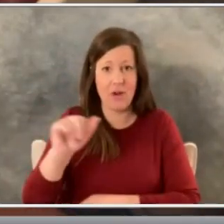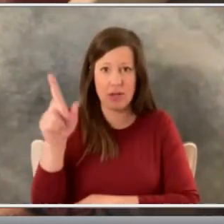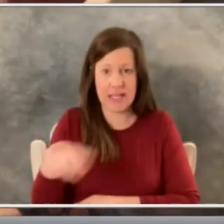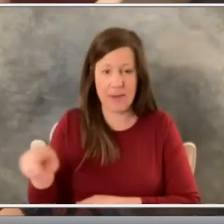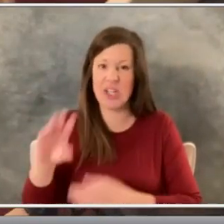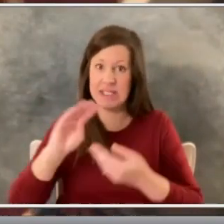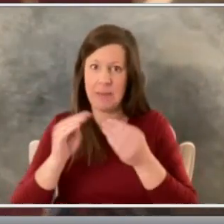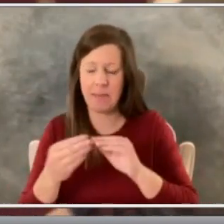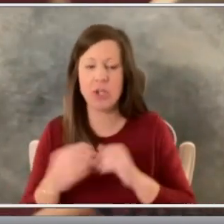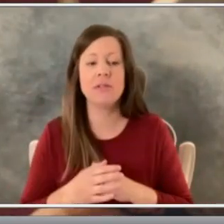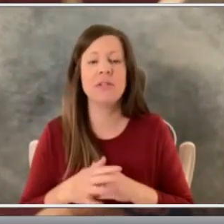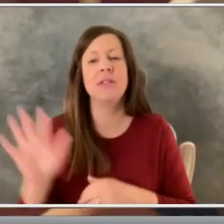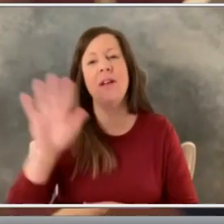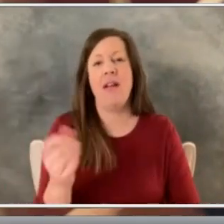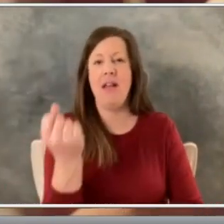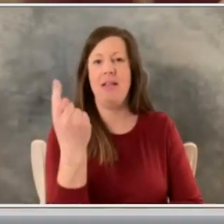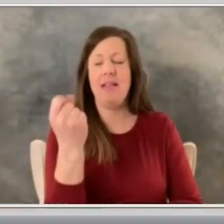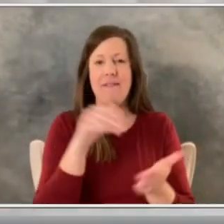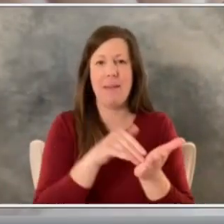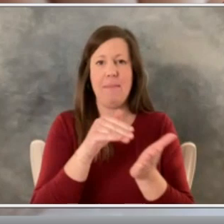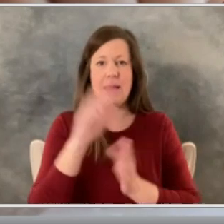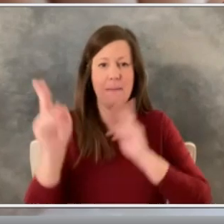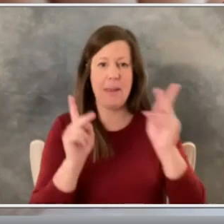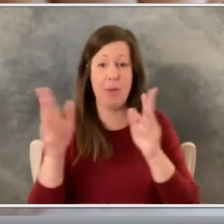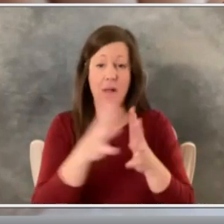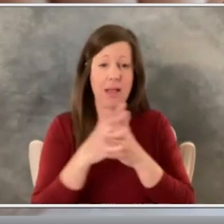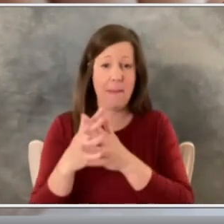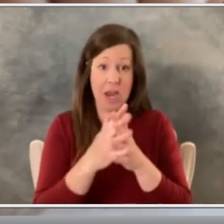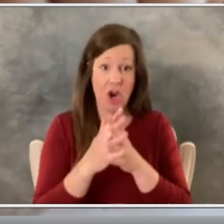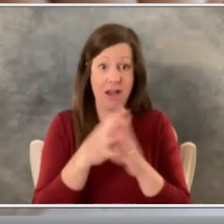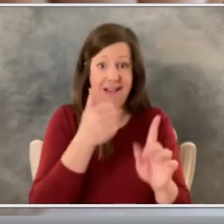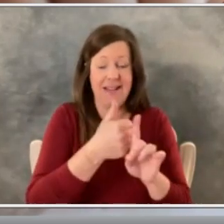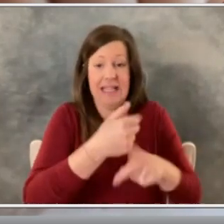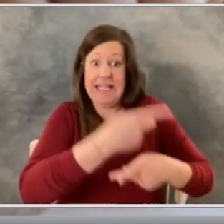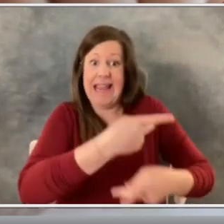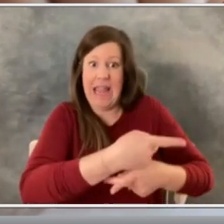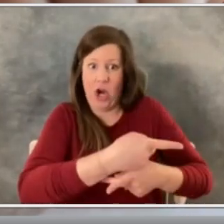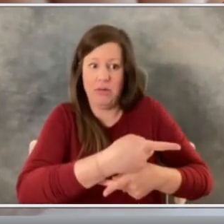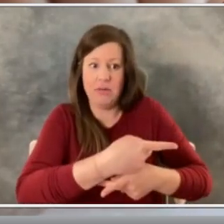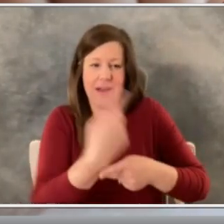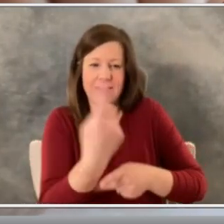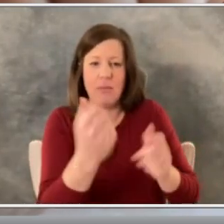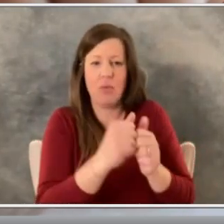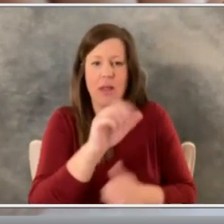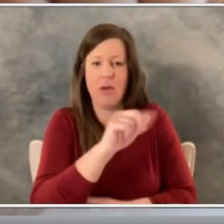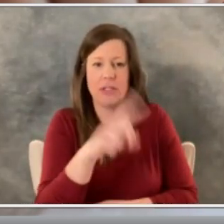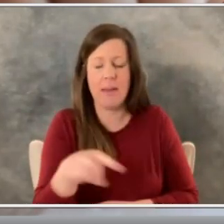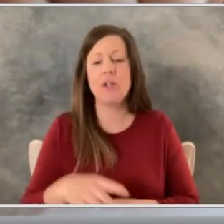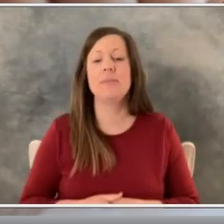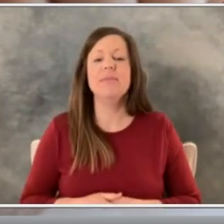Roughly 11 million people in America are Alzheimer's caregivers. 11 million. According to the Alzheimer's